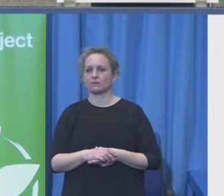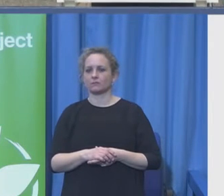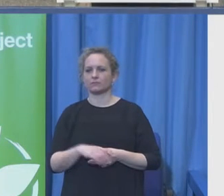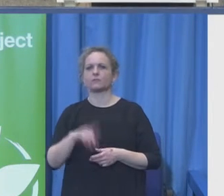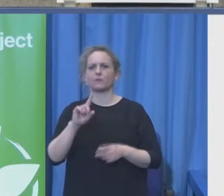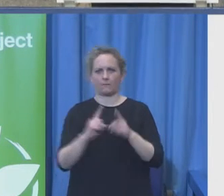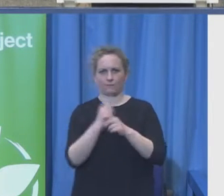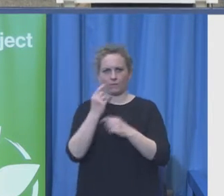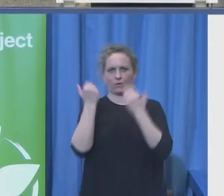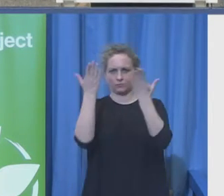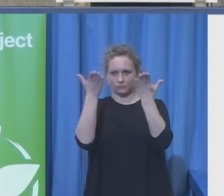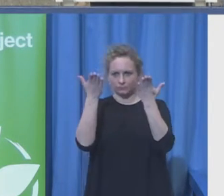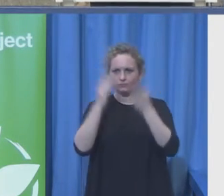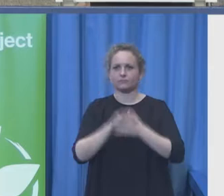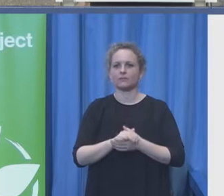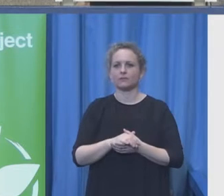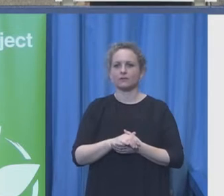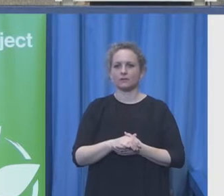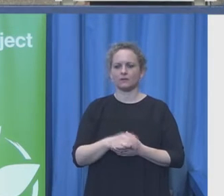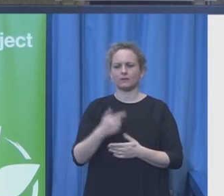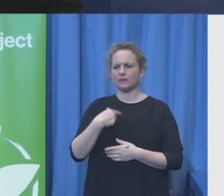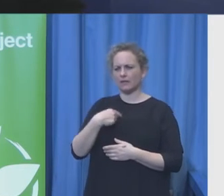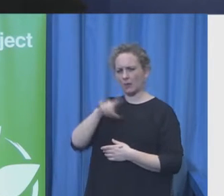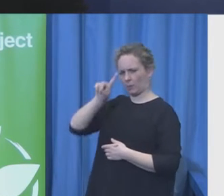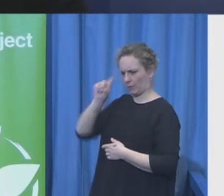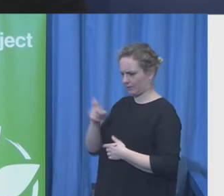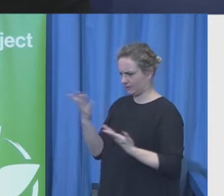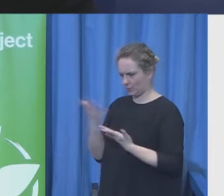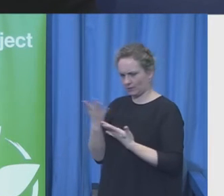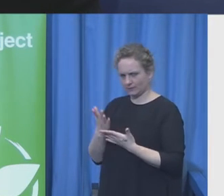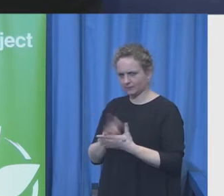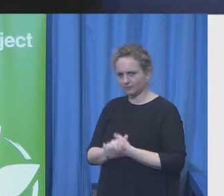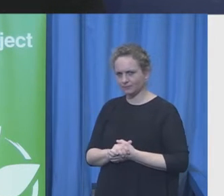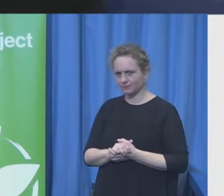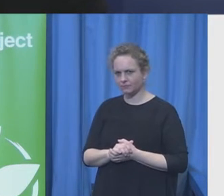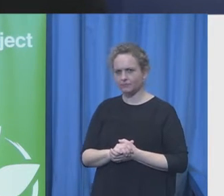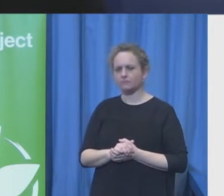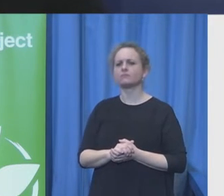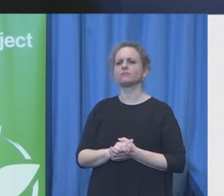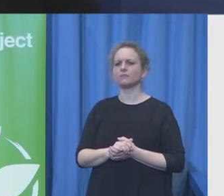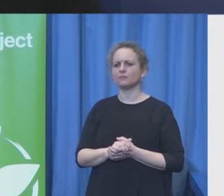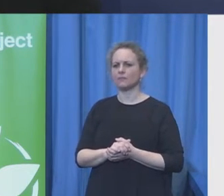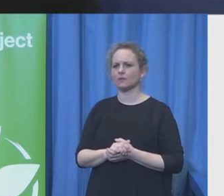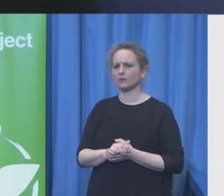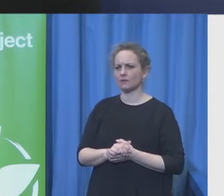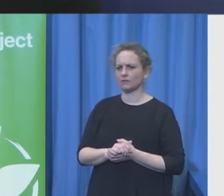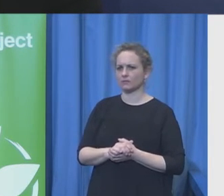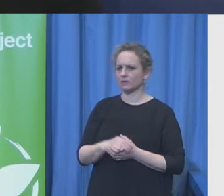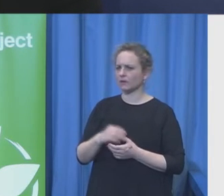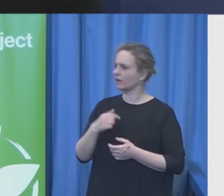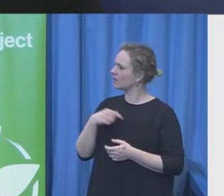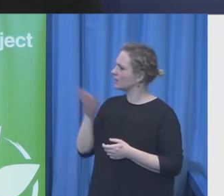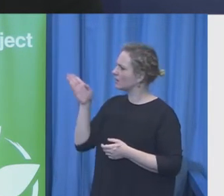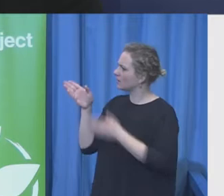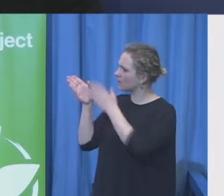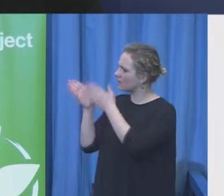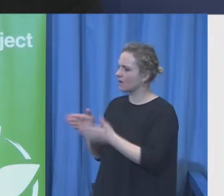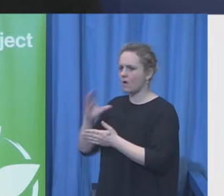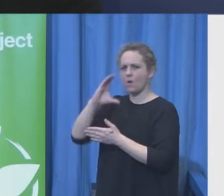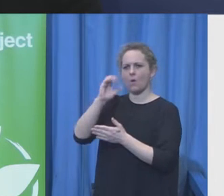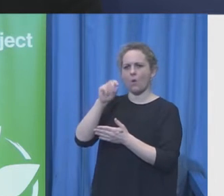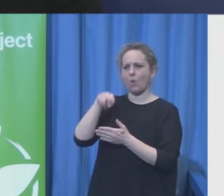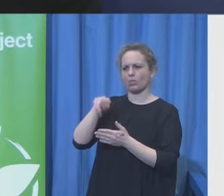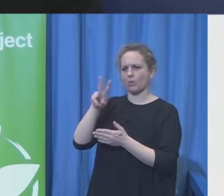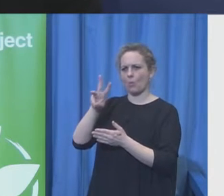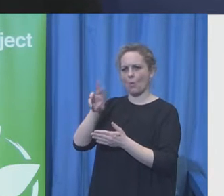My question is a very brief question to Senator Conway, and it is, what is the